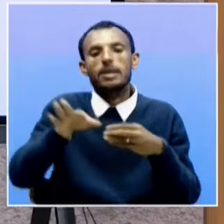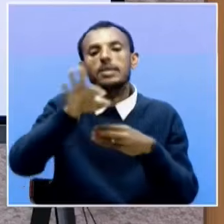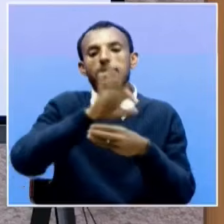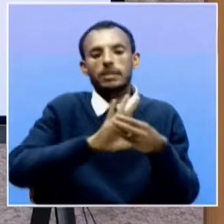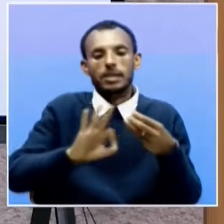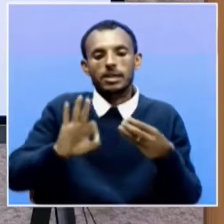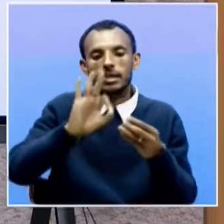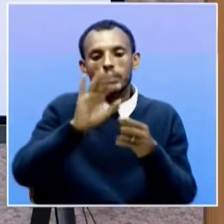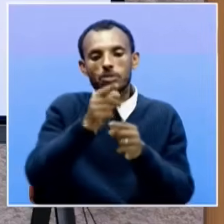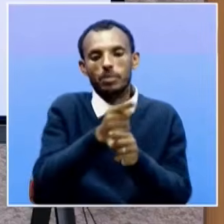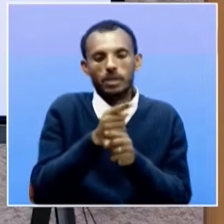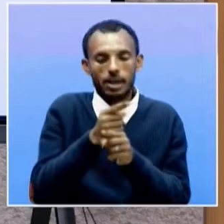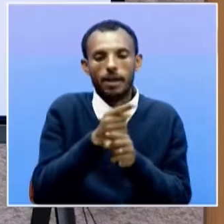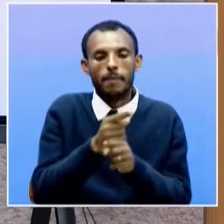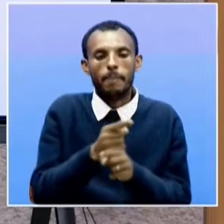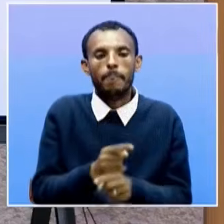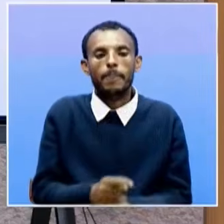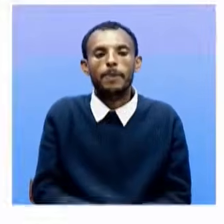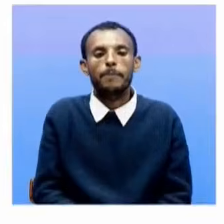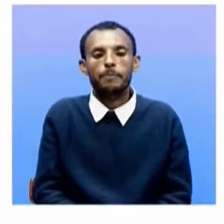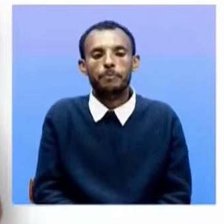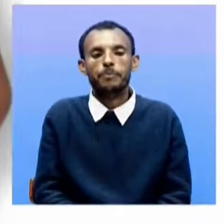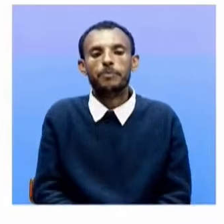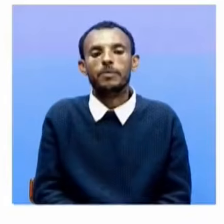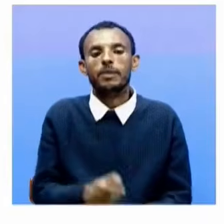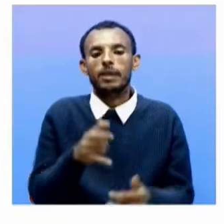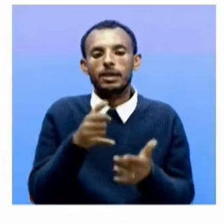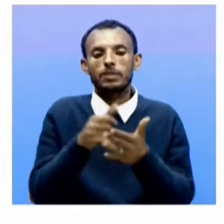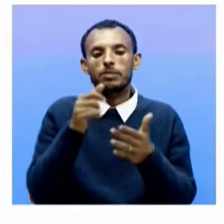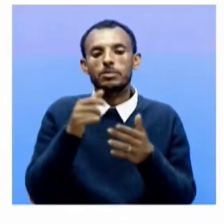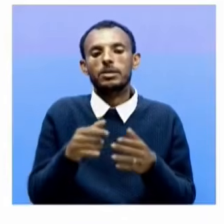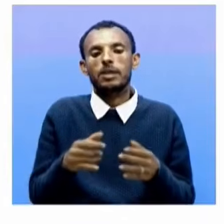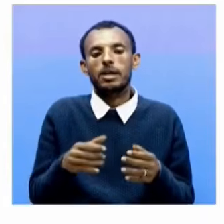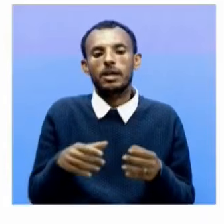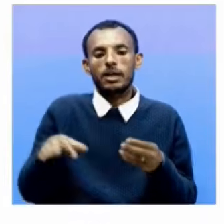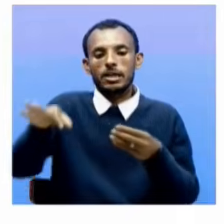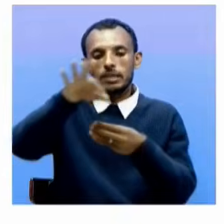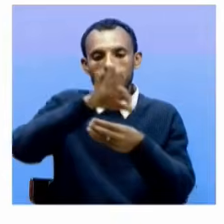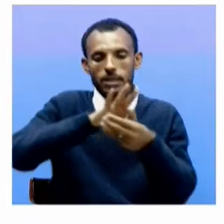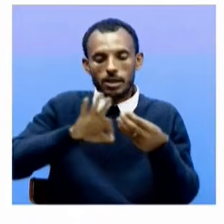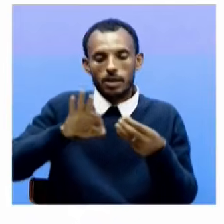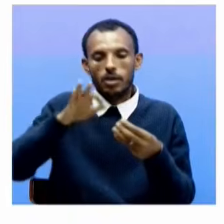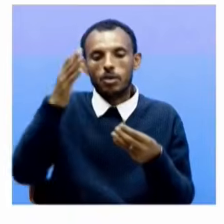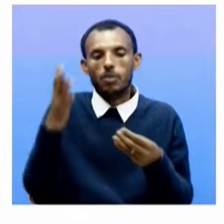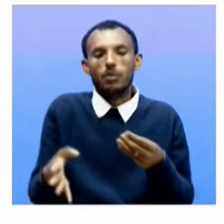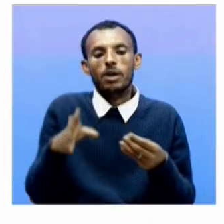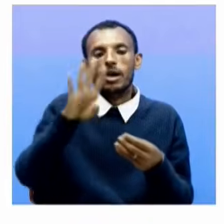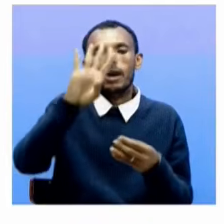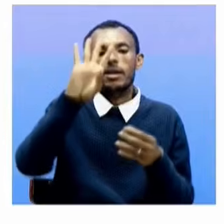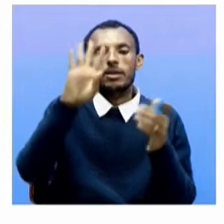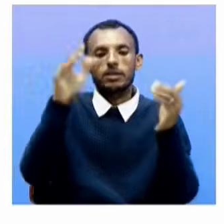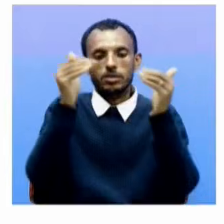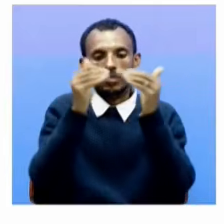So geometrically, cyclic quadrilateral looks like this.